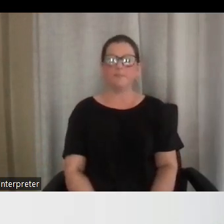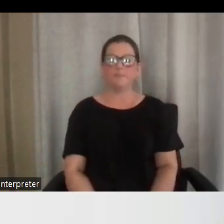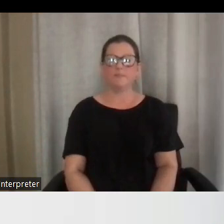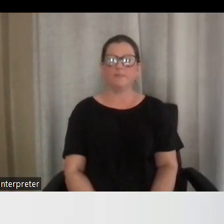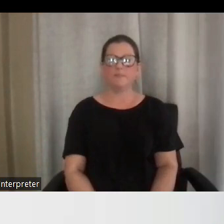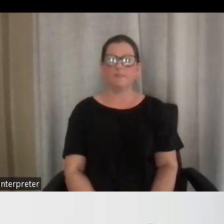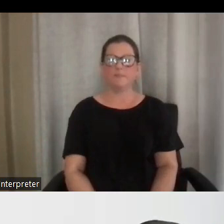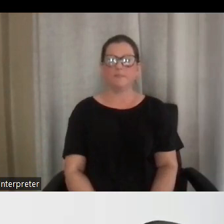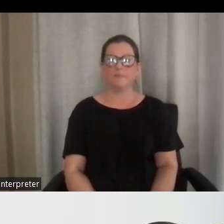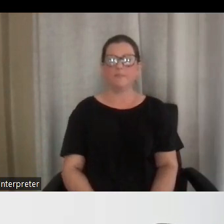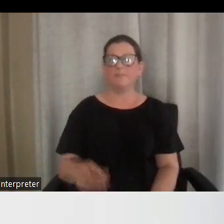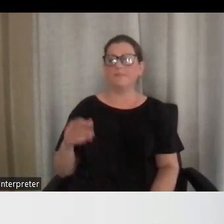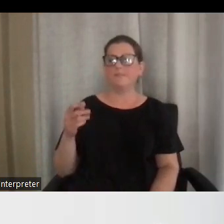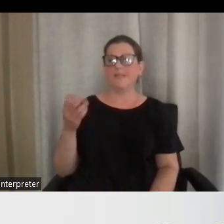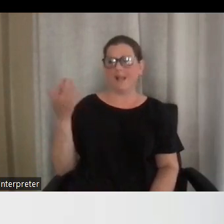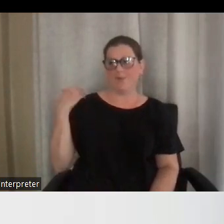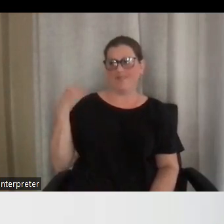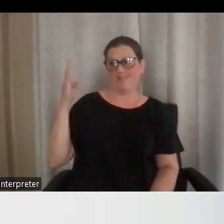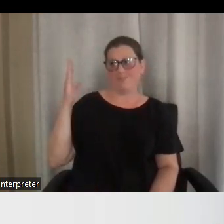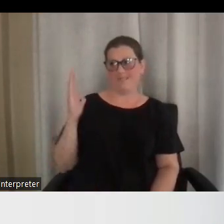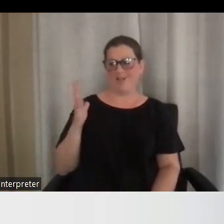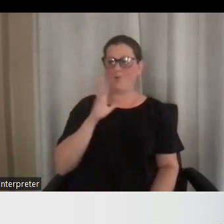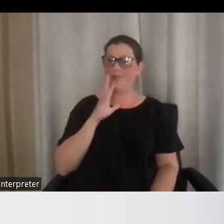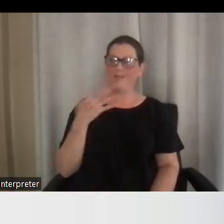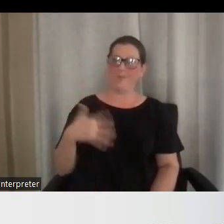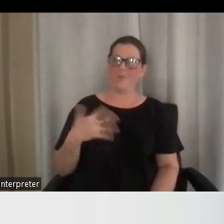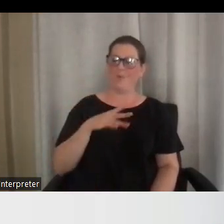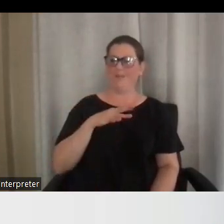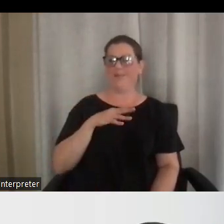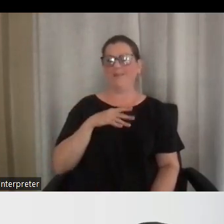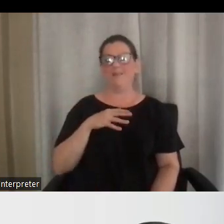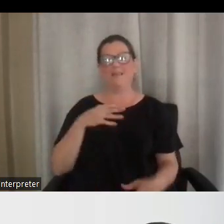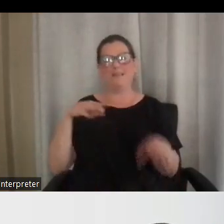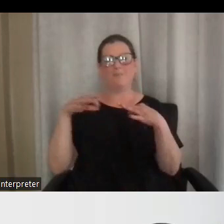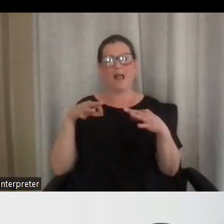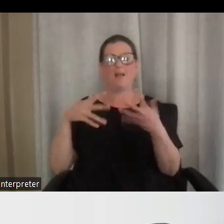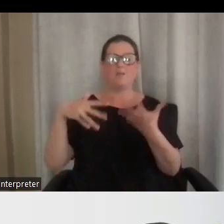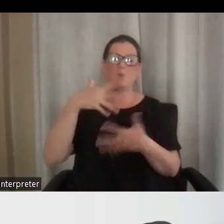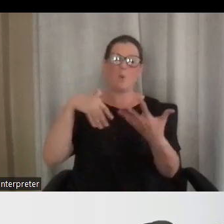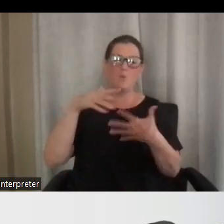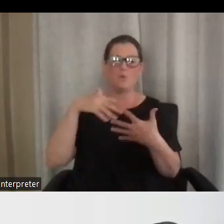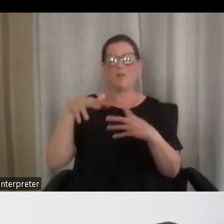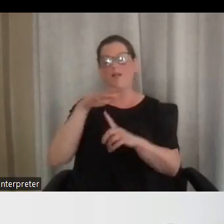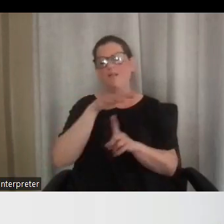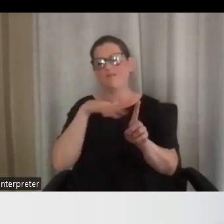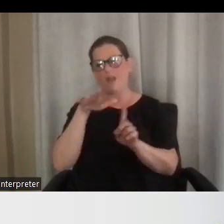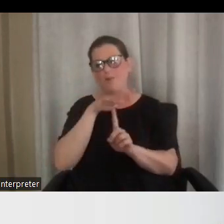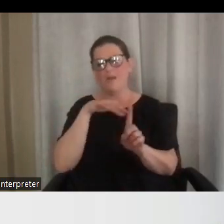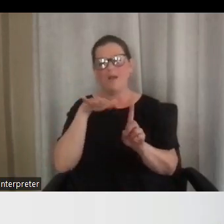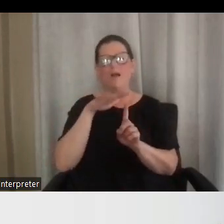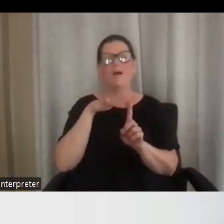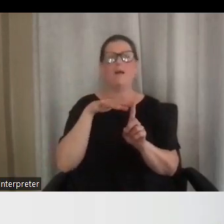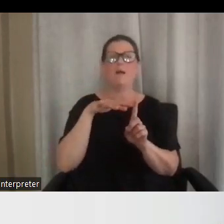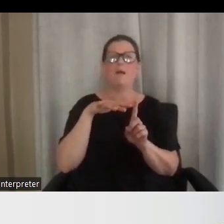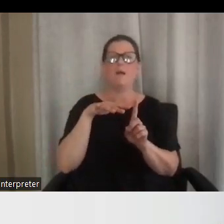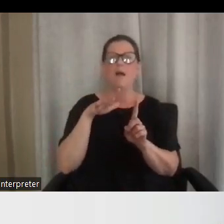Lindsay and Claudia did a really great job explaining how social context, environmental context,